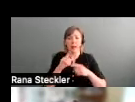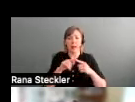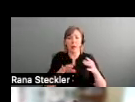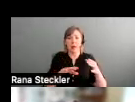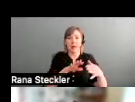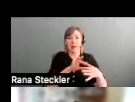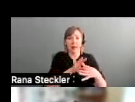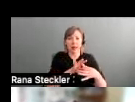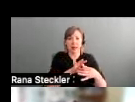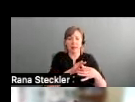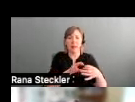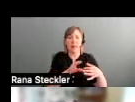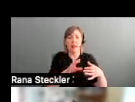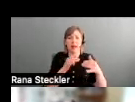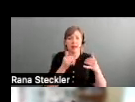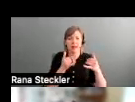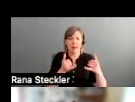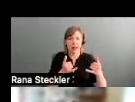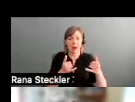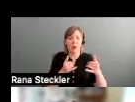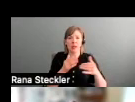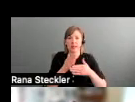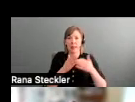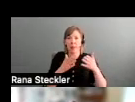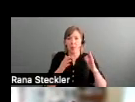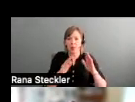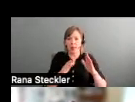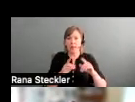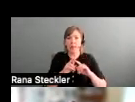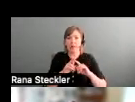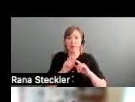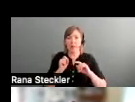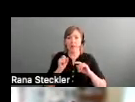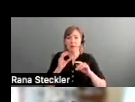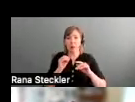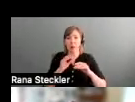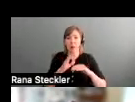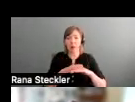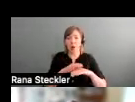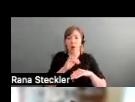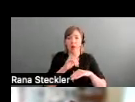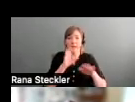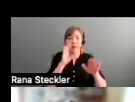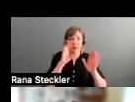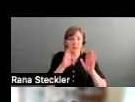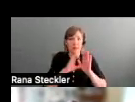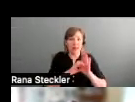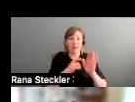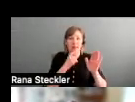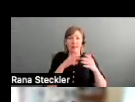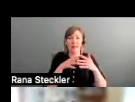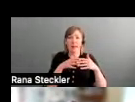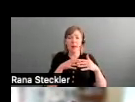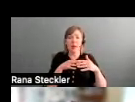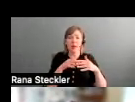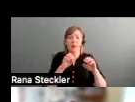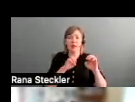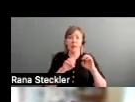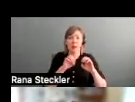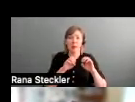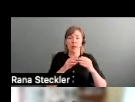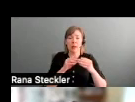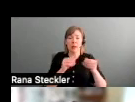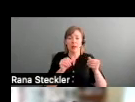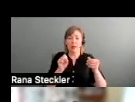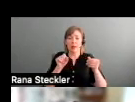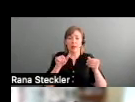then and the now in some ways. So on the slide, it says the American experiment in dissolving the